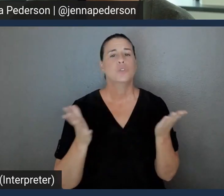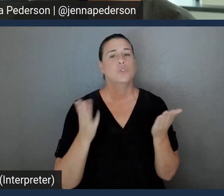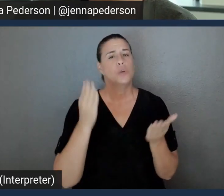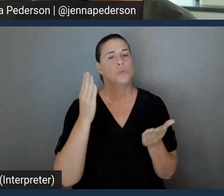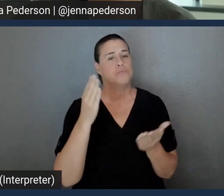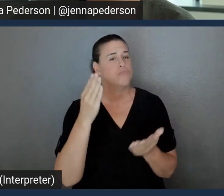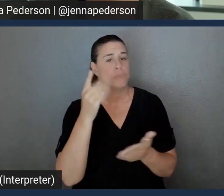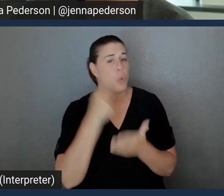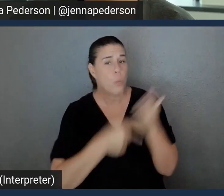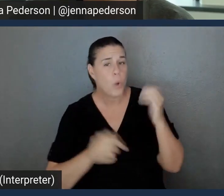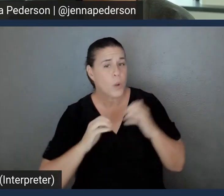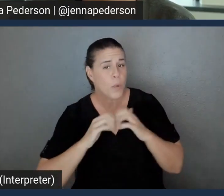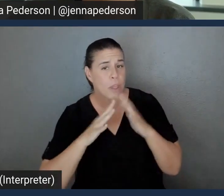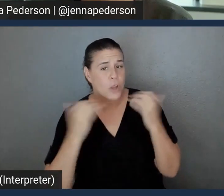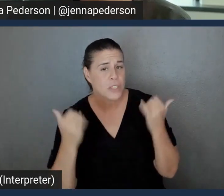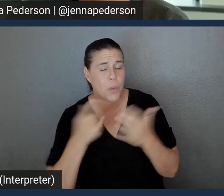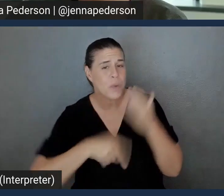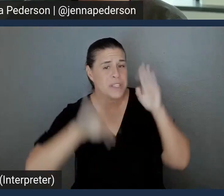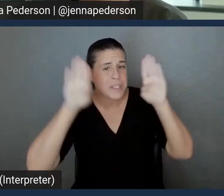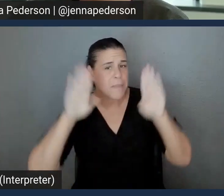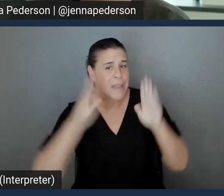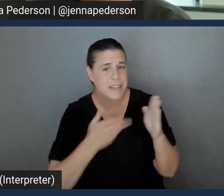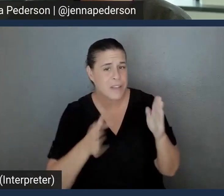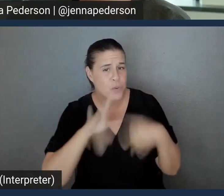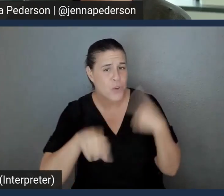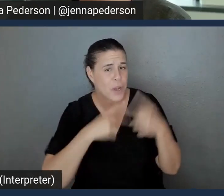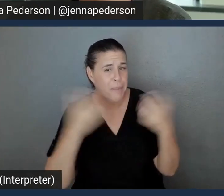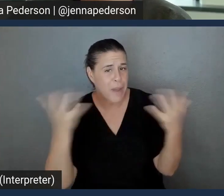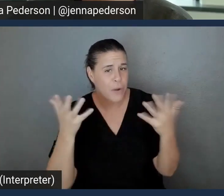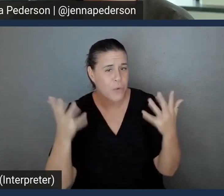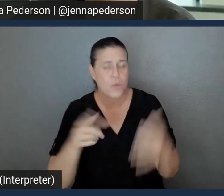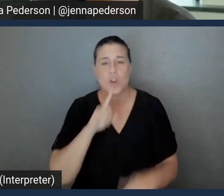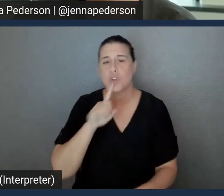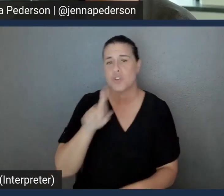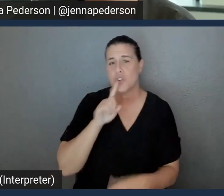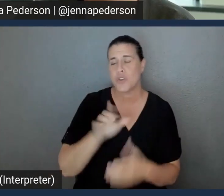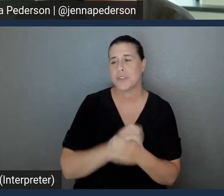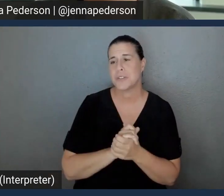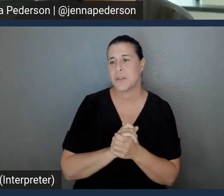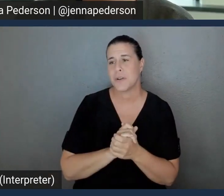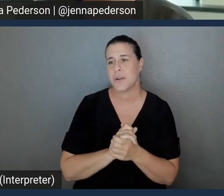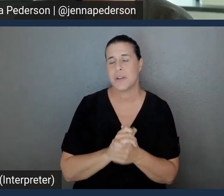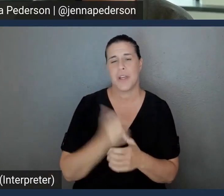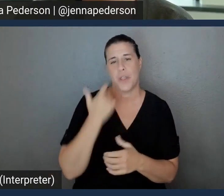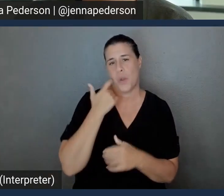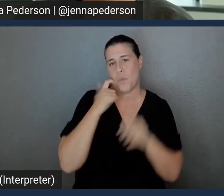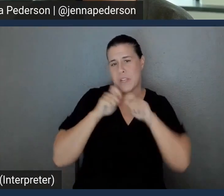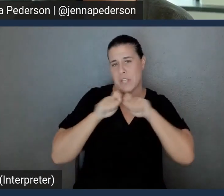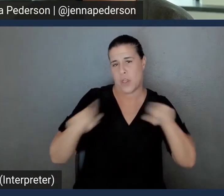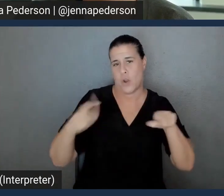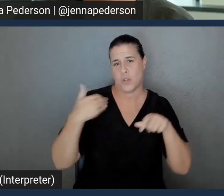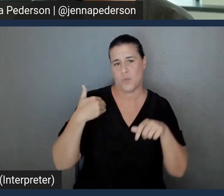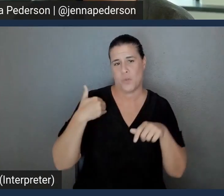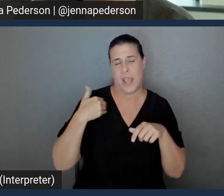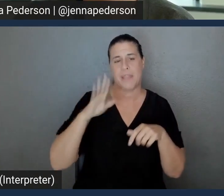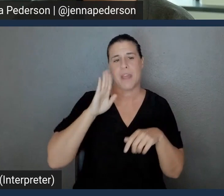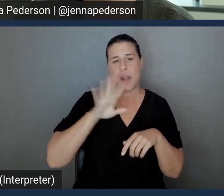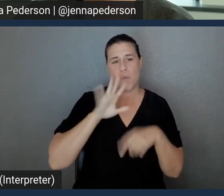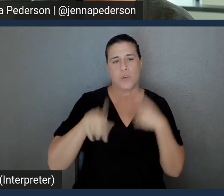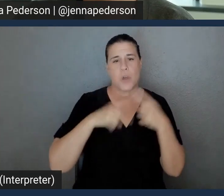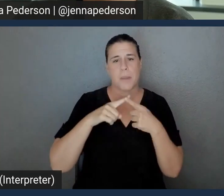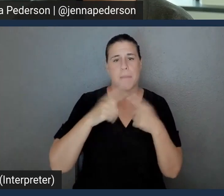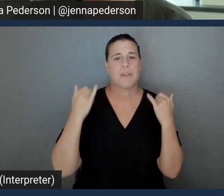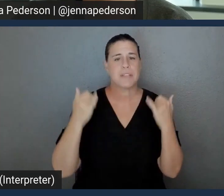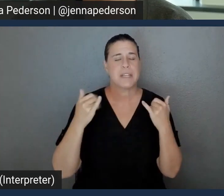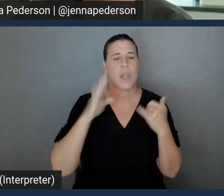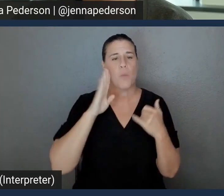we launching today? What is this new amazing thing we're talking about? Sure. So the latest launch that we've had that I'm going to talk to you about